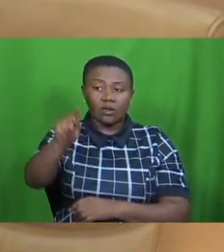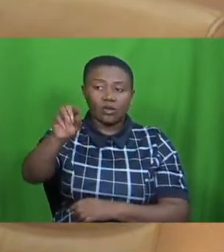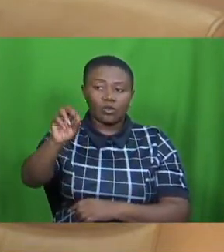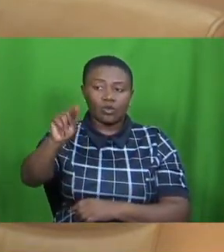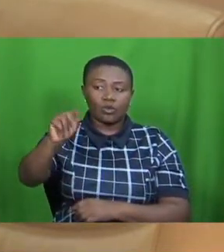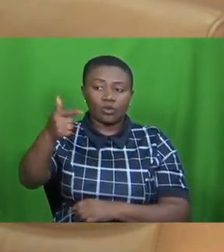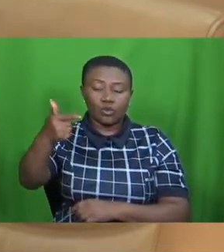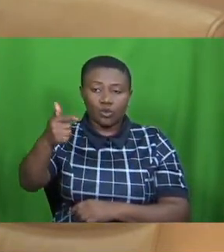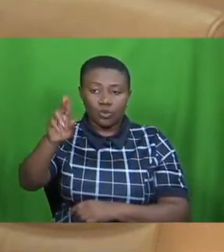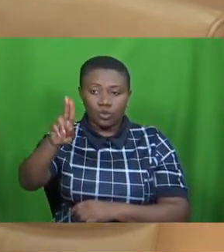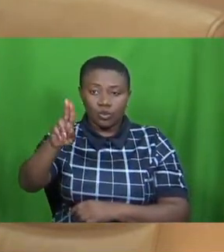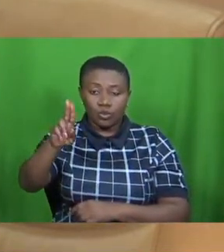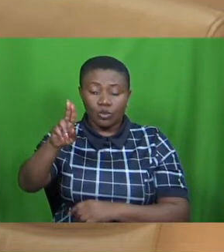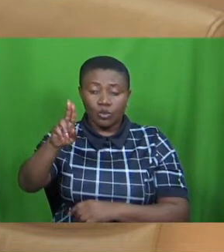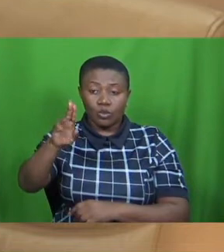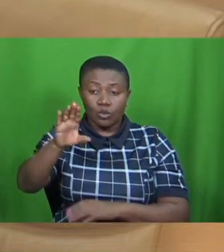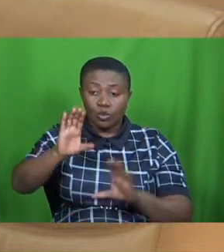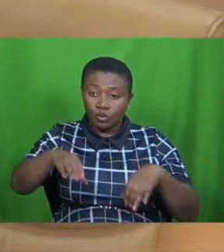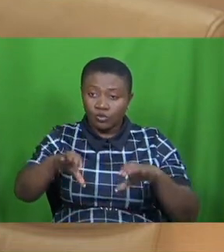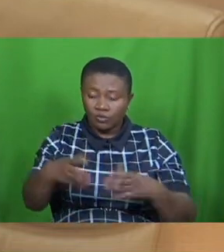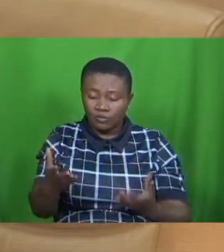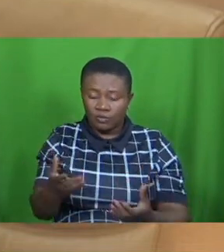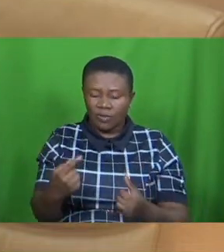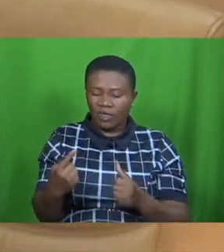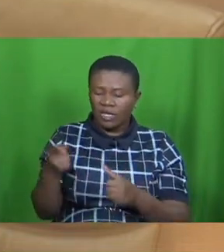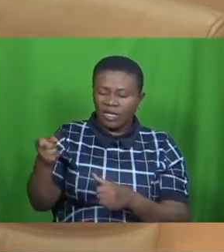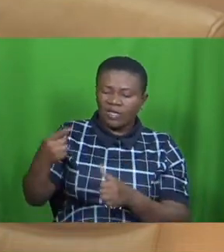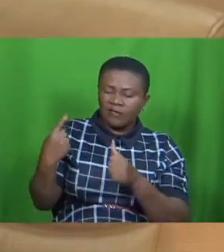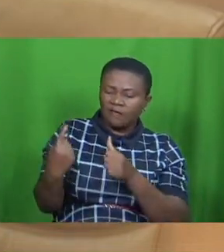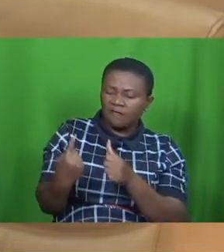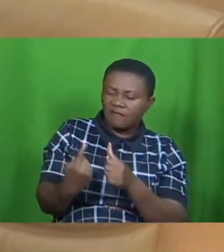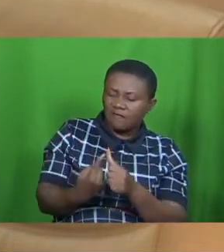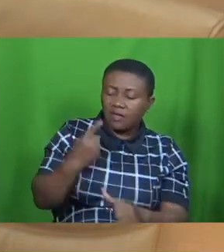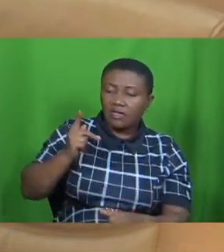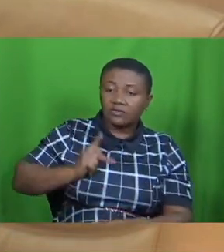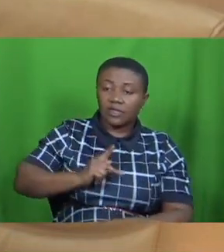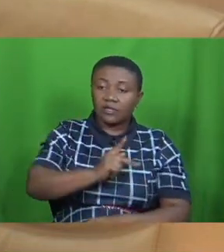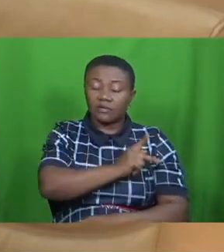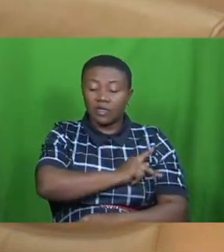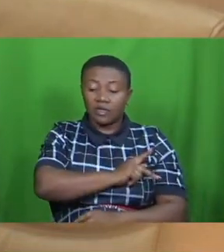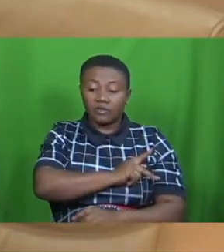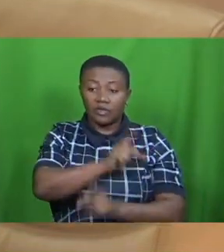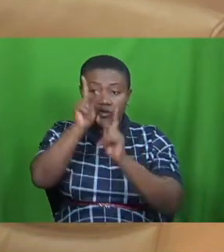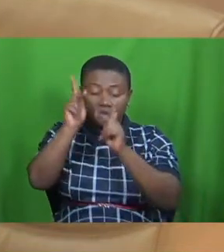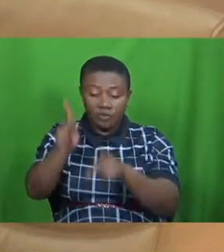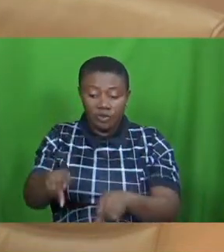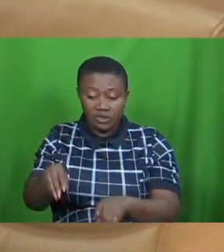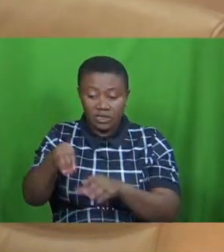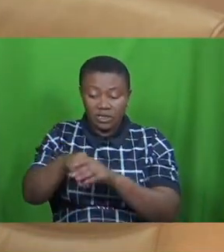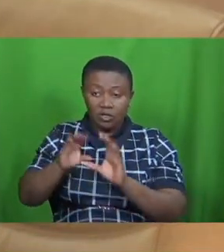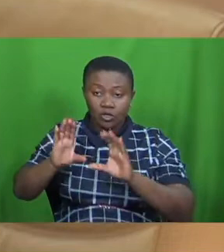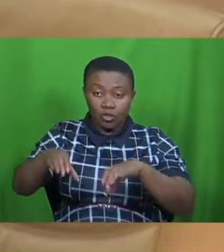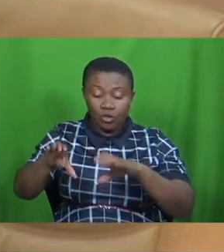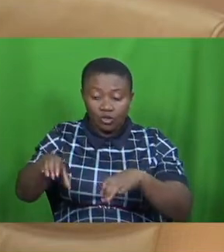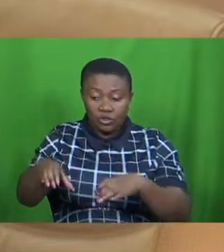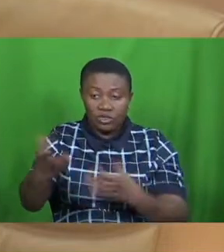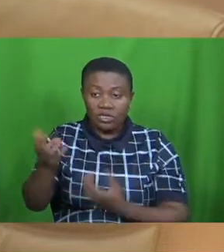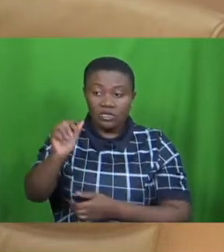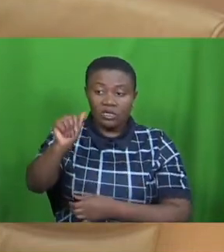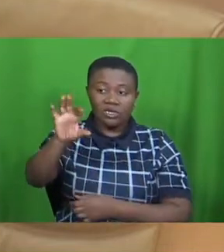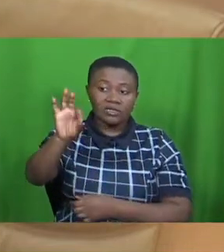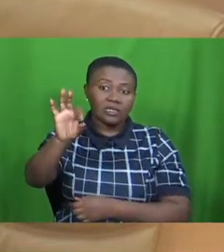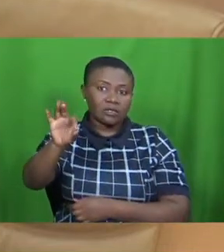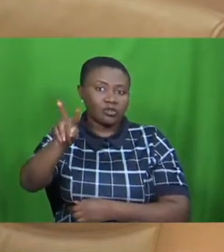He contested and won as the first parliamentary candidate for the constituency in